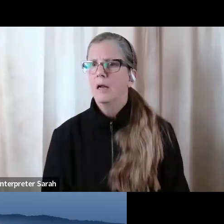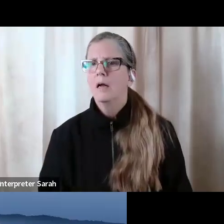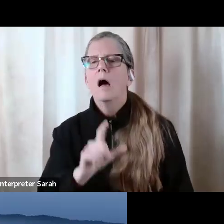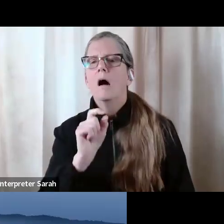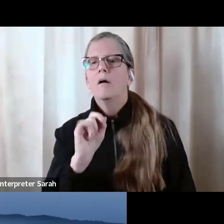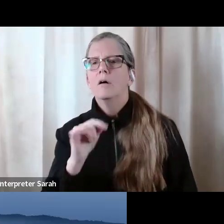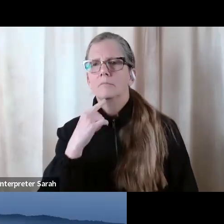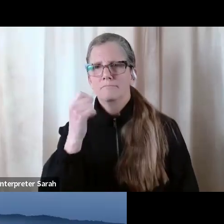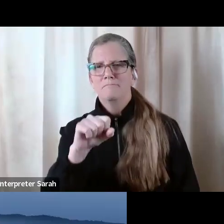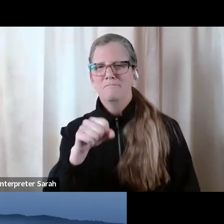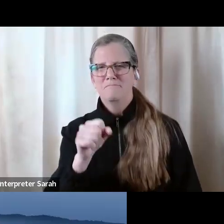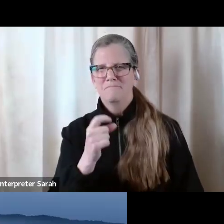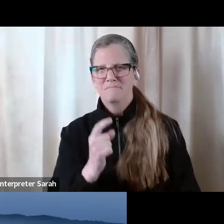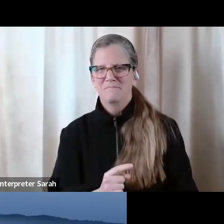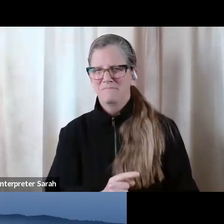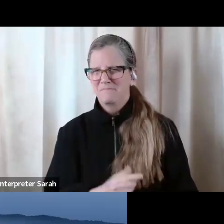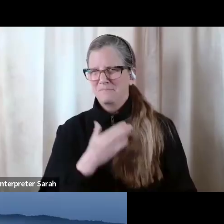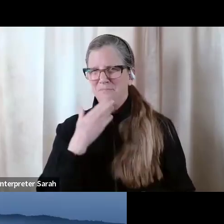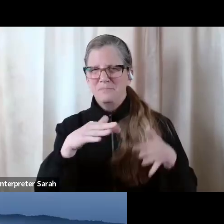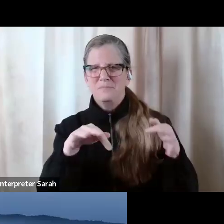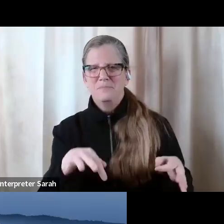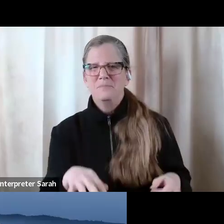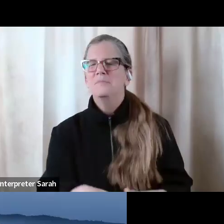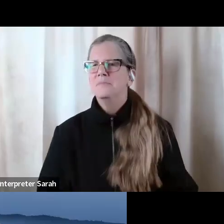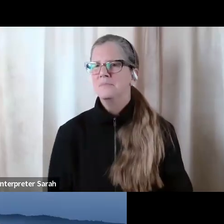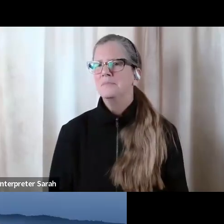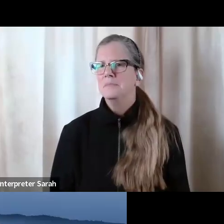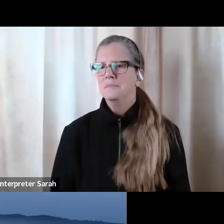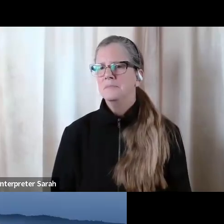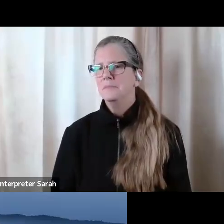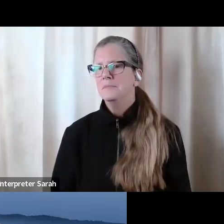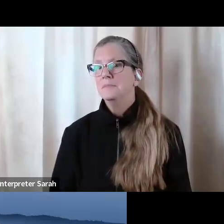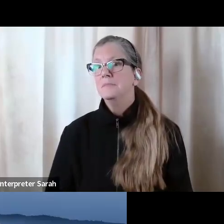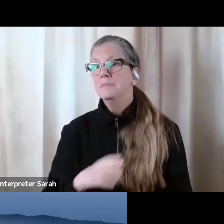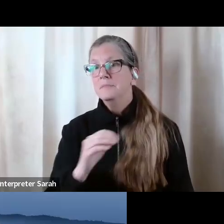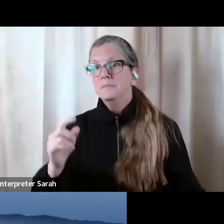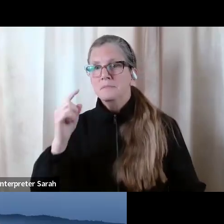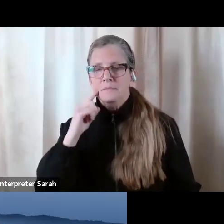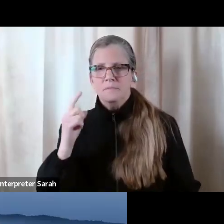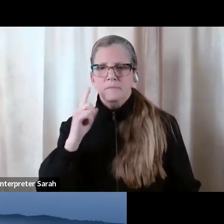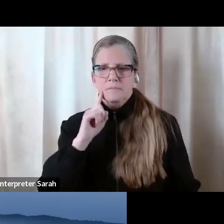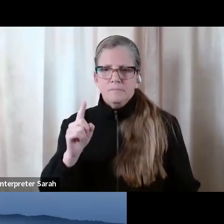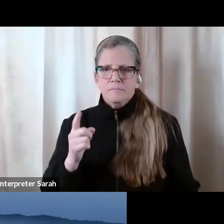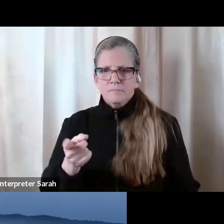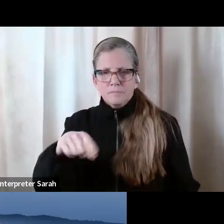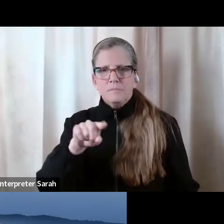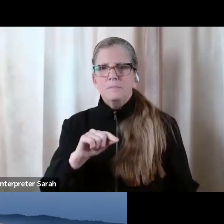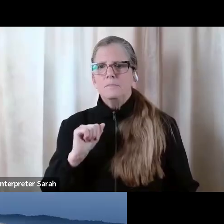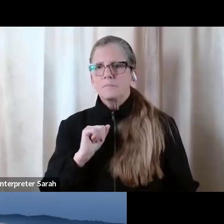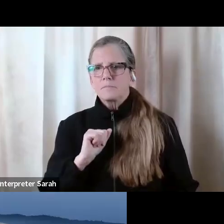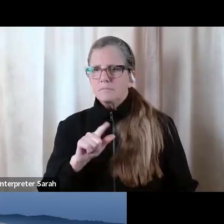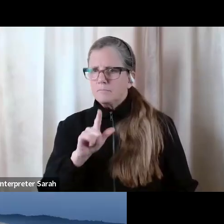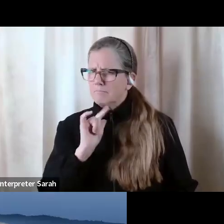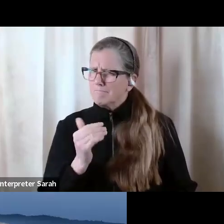Correct. You laid Okay. that up great. Yes. Great. And then I think for folks, I really